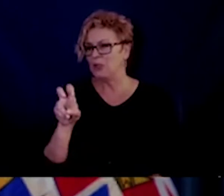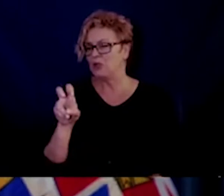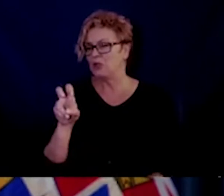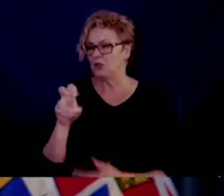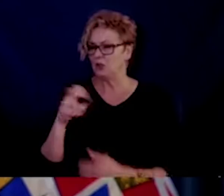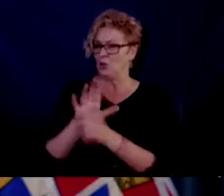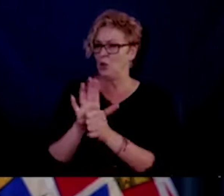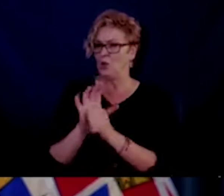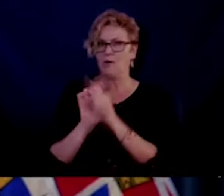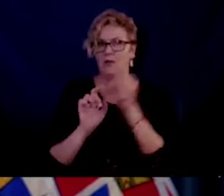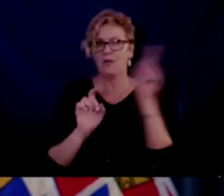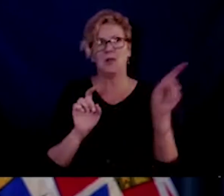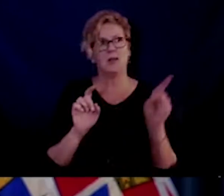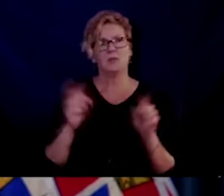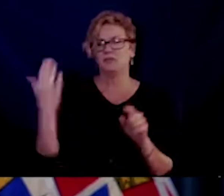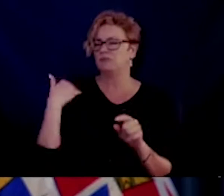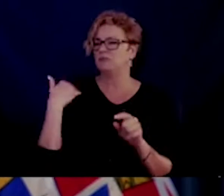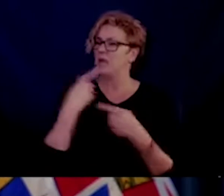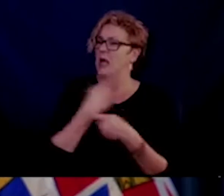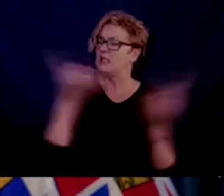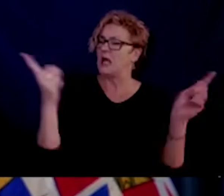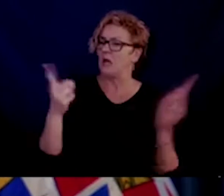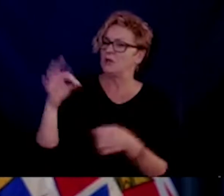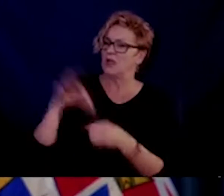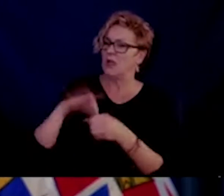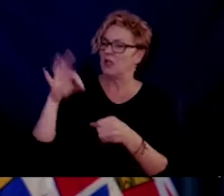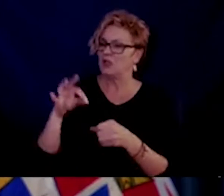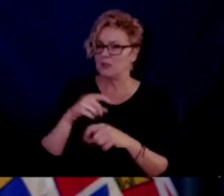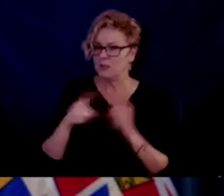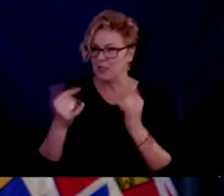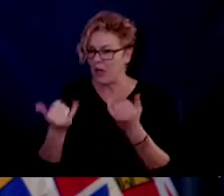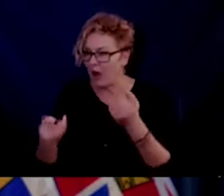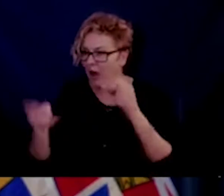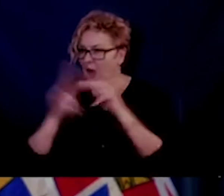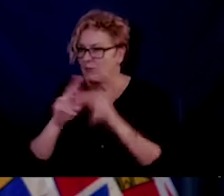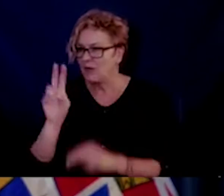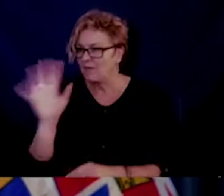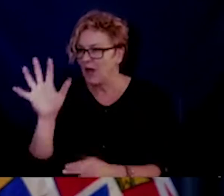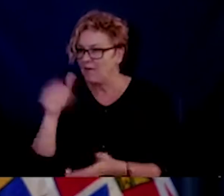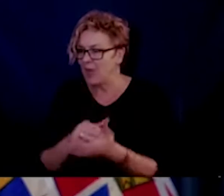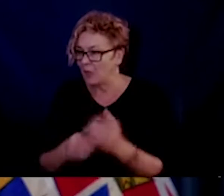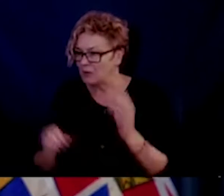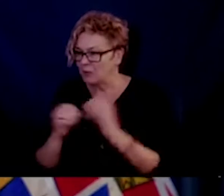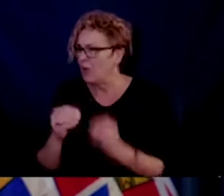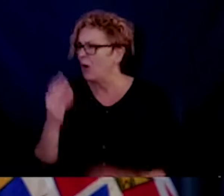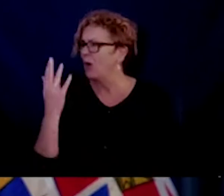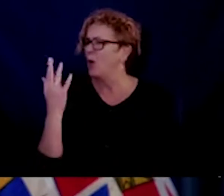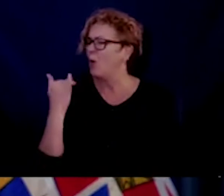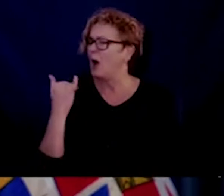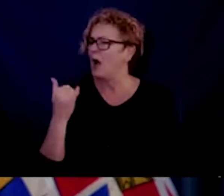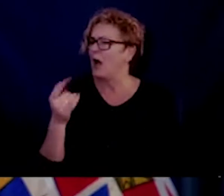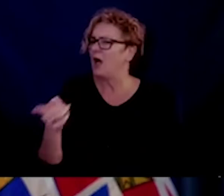5,000 more cases. Why has it taken you so long to announce a crackdown? Is it because the election